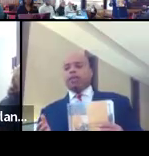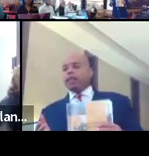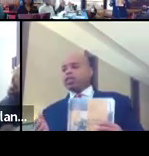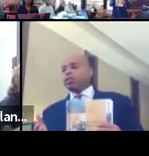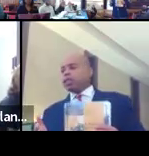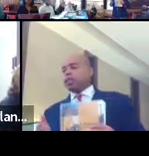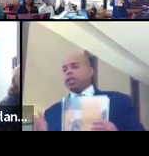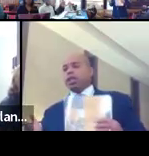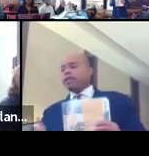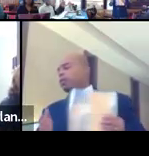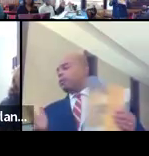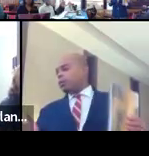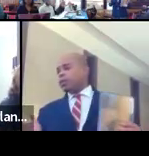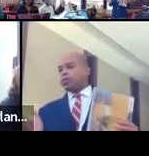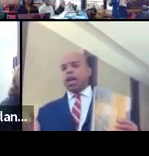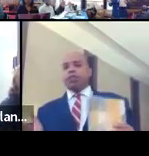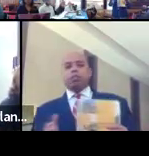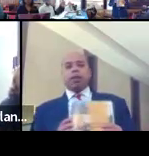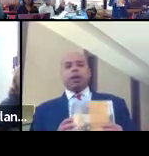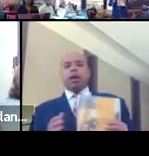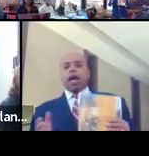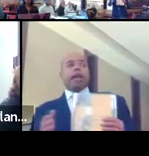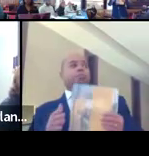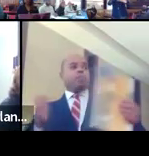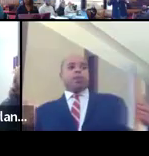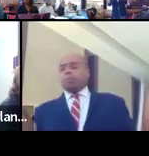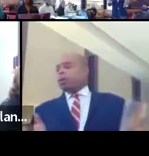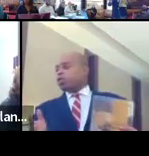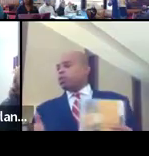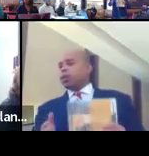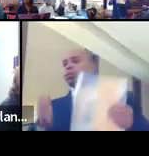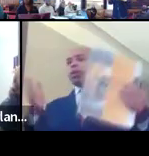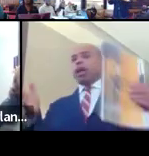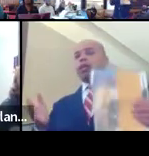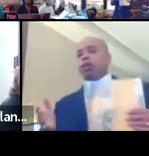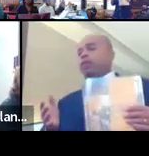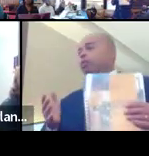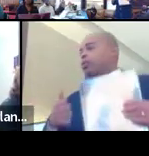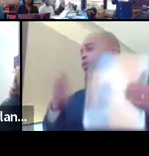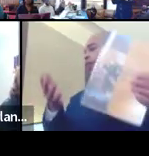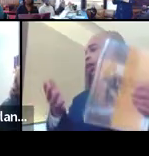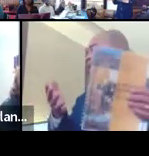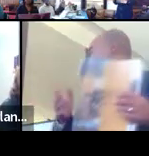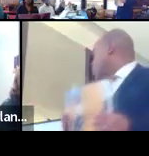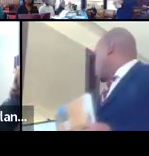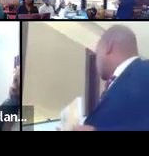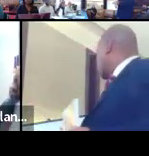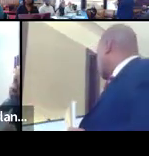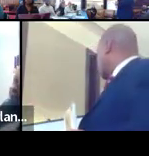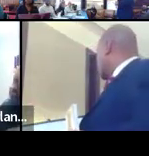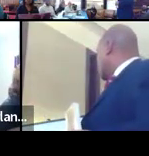foundation for a lot of initiatives that the city, different departments and staff should be, and community partners to be looking forward to and follow.